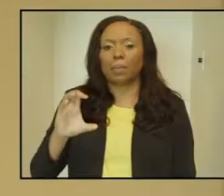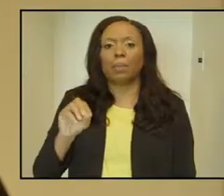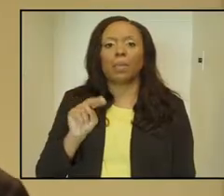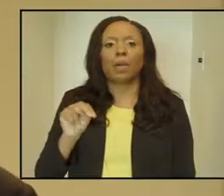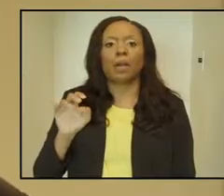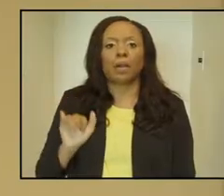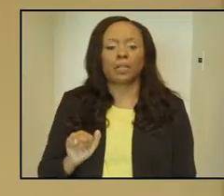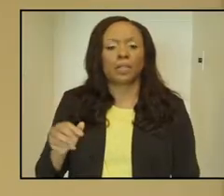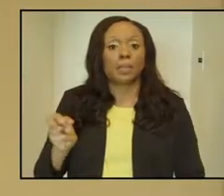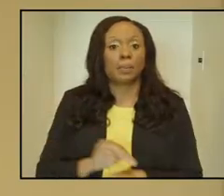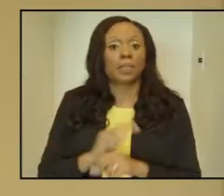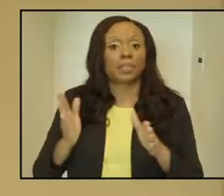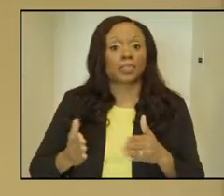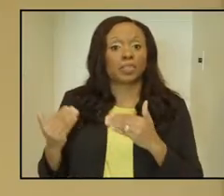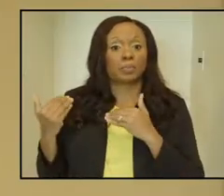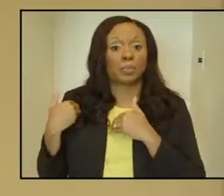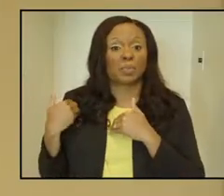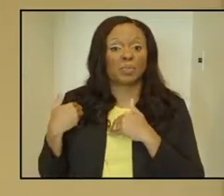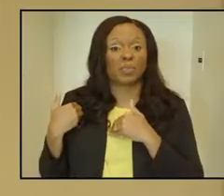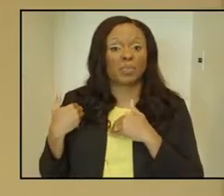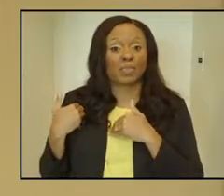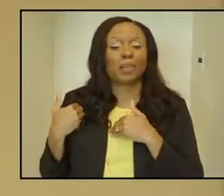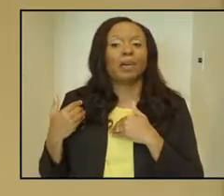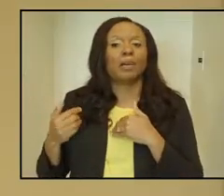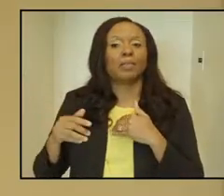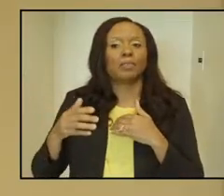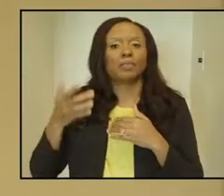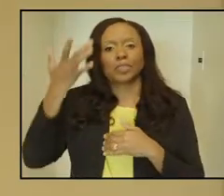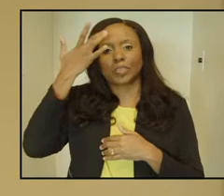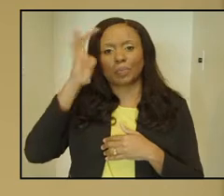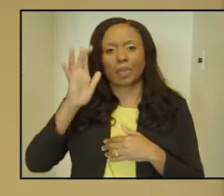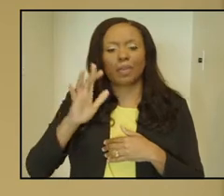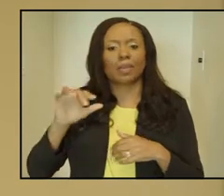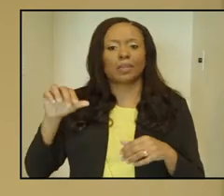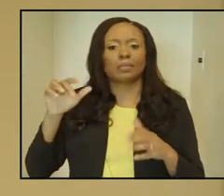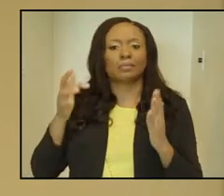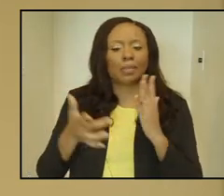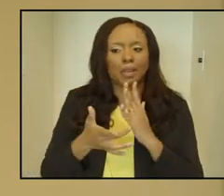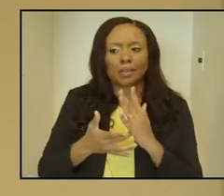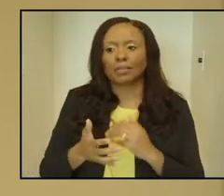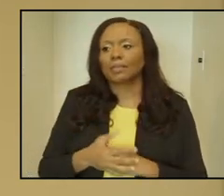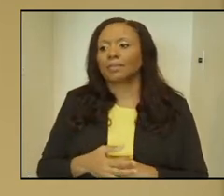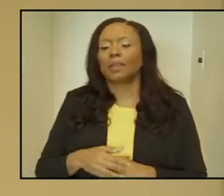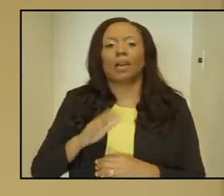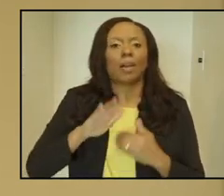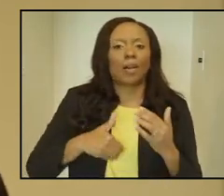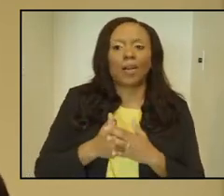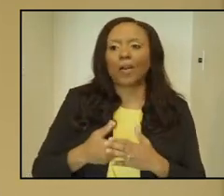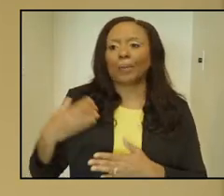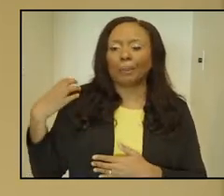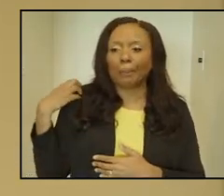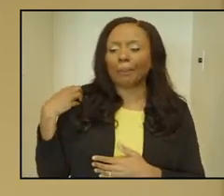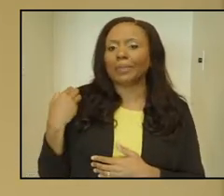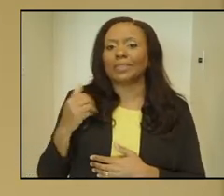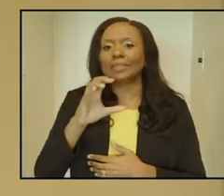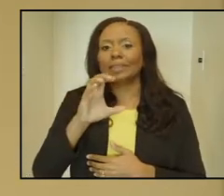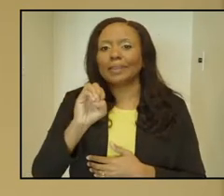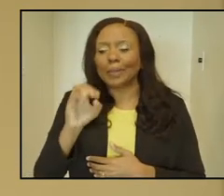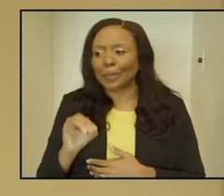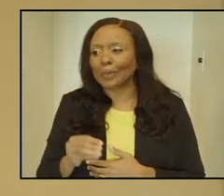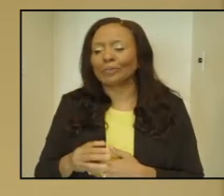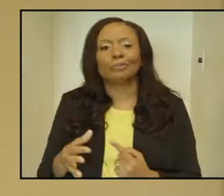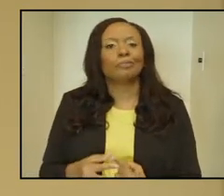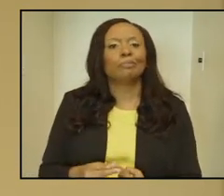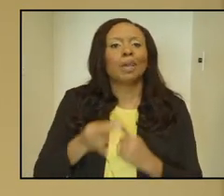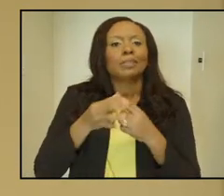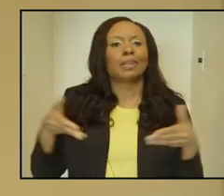Smart Technology, Permanent Secretaries, Chairman, CEOs, and all other